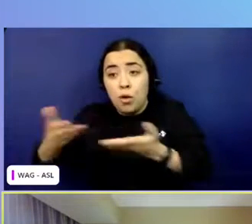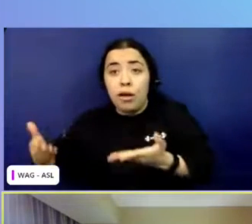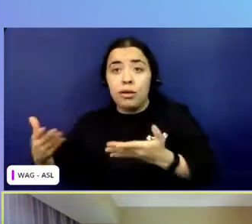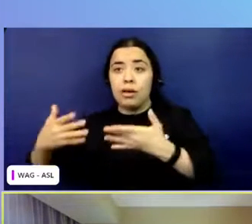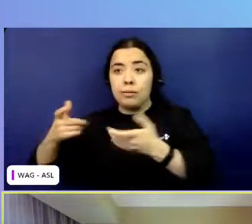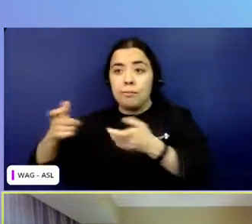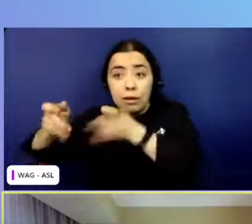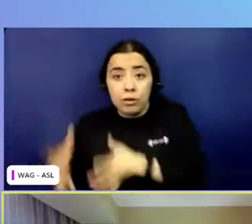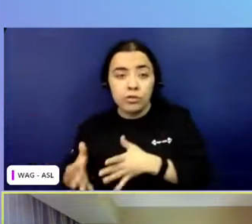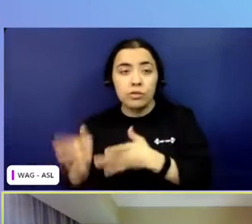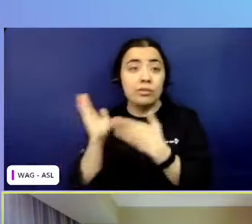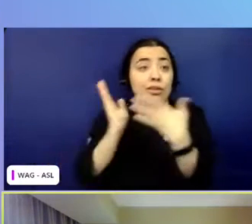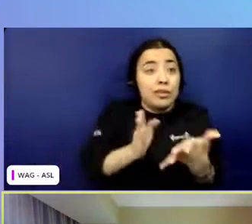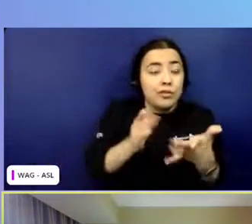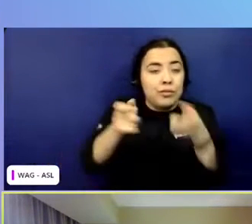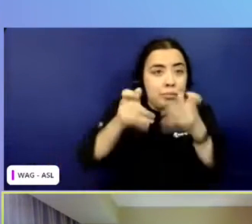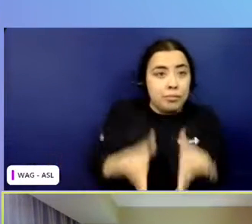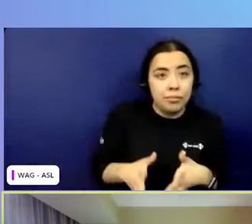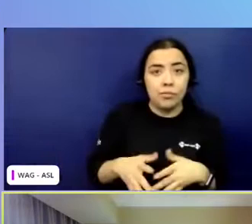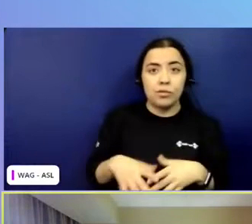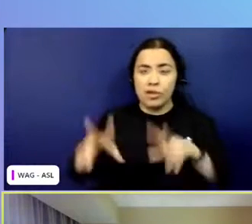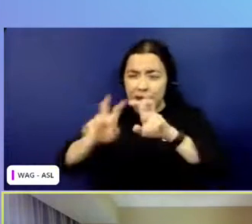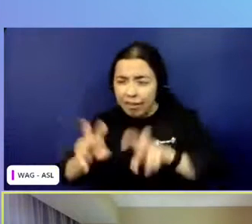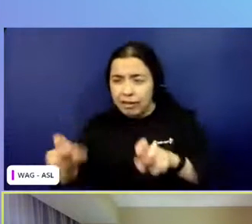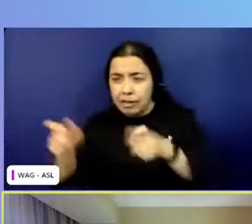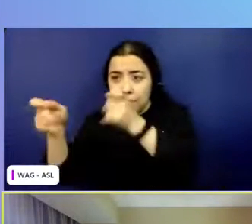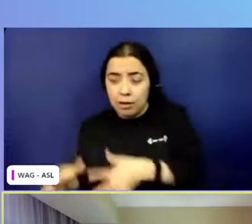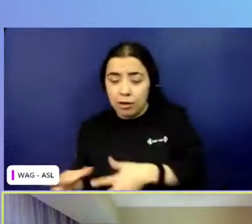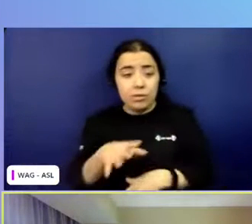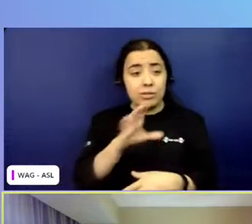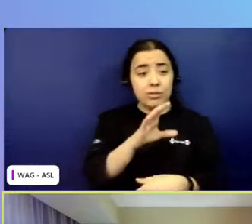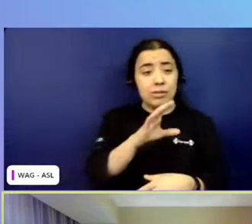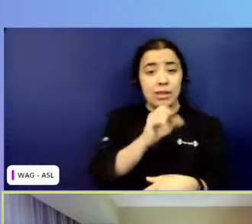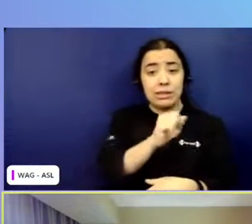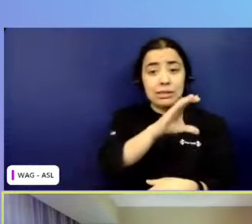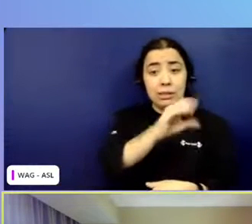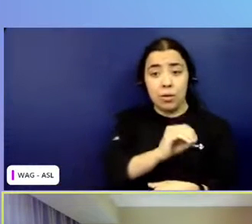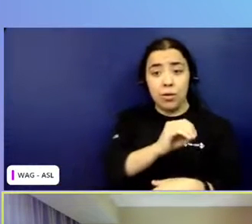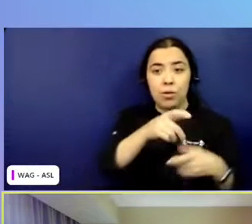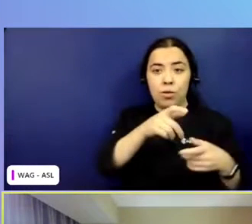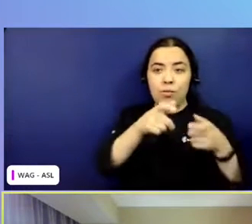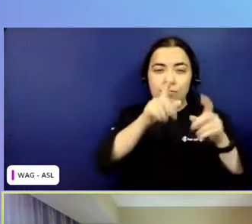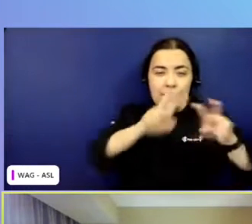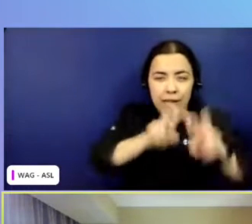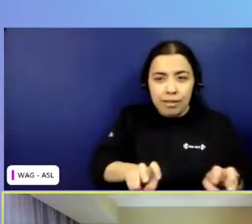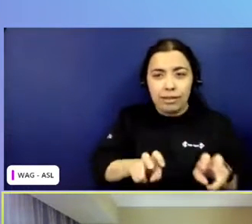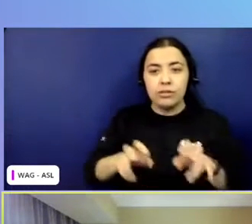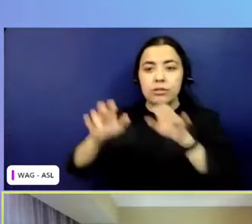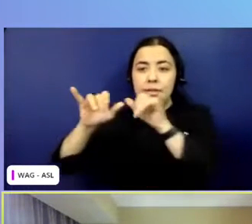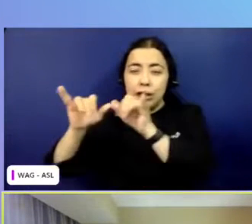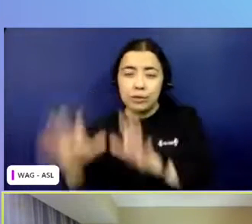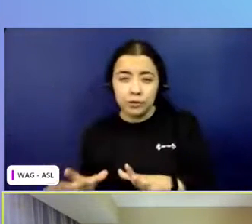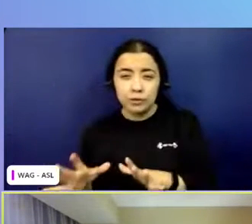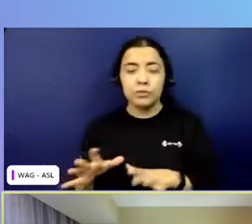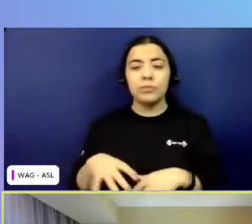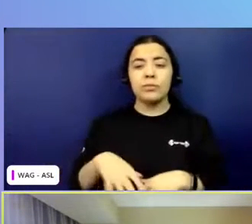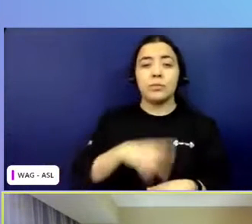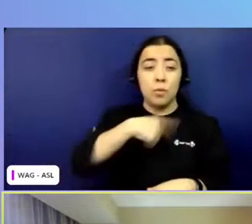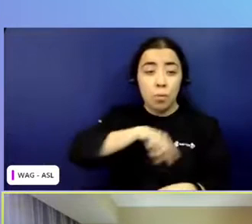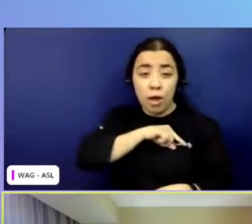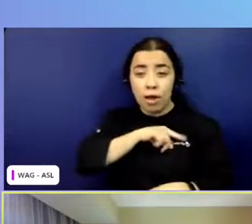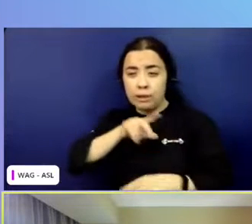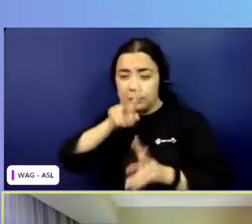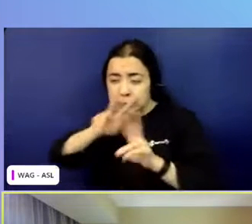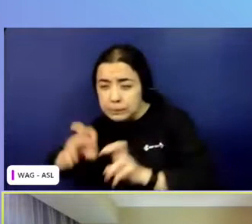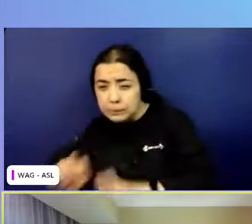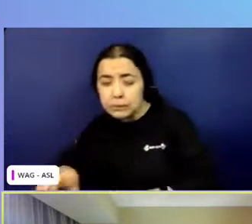managers, analytic managers, SEO analysts, quality assurance engineers, front and back end